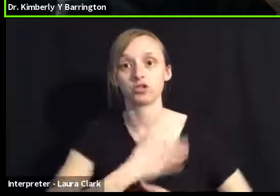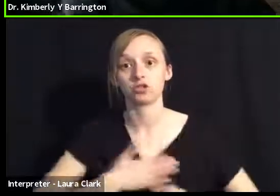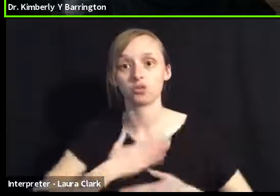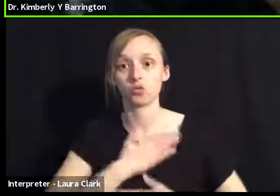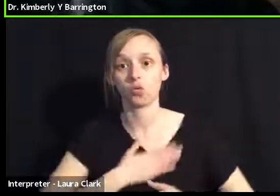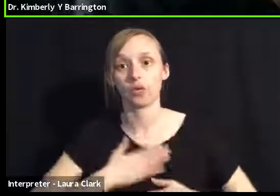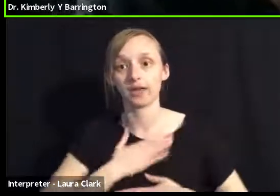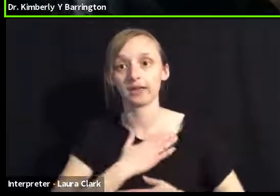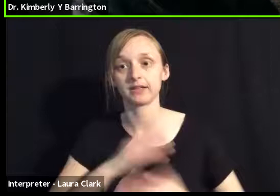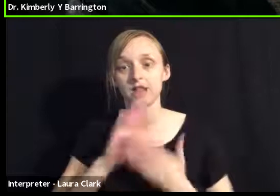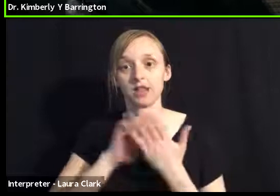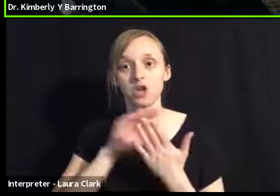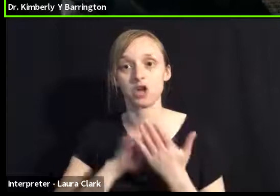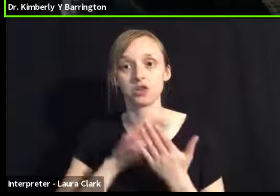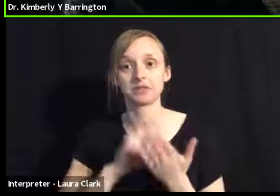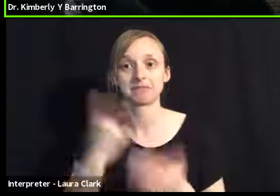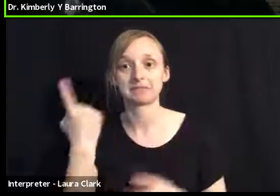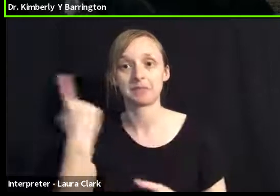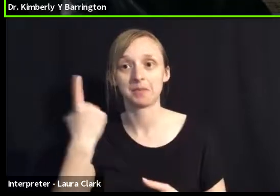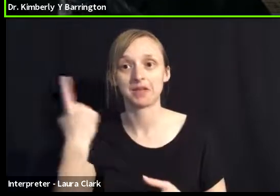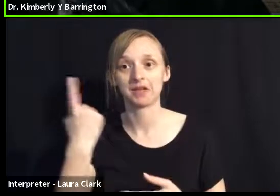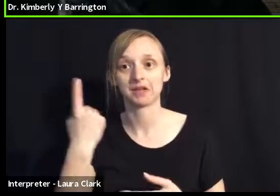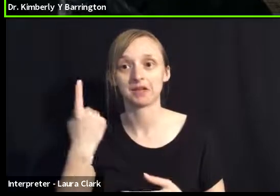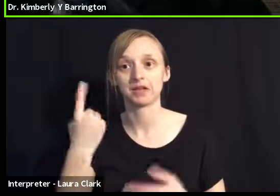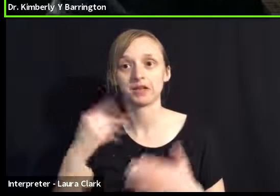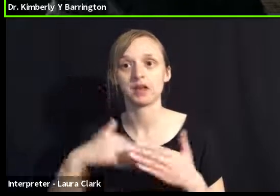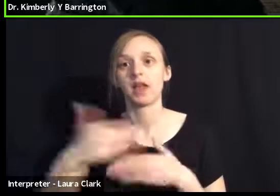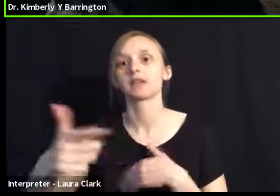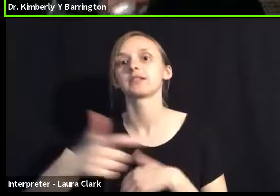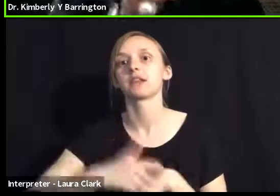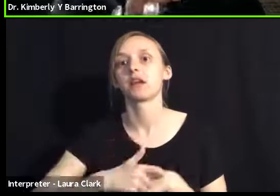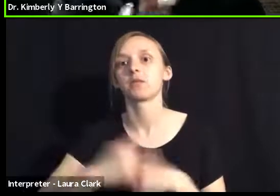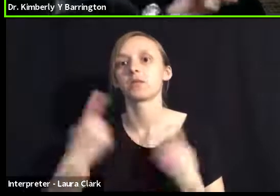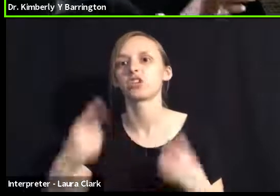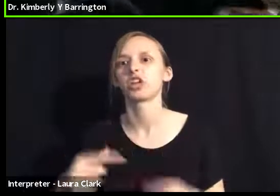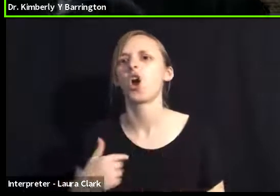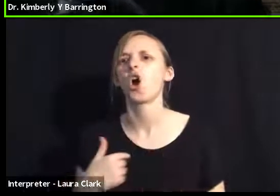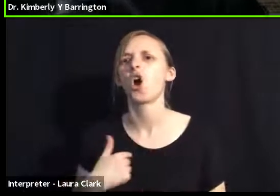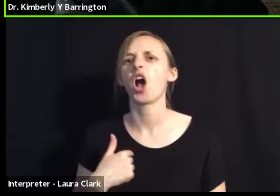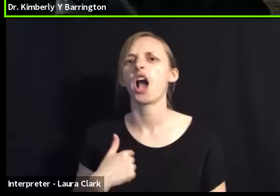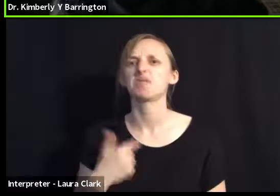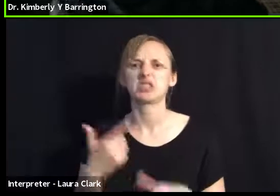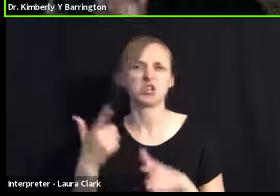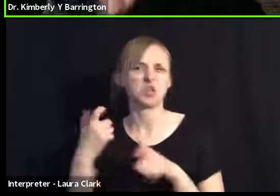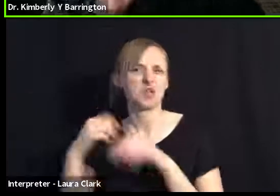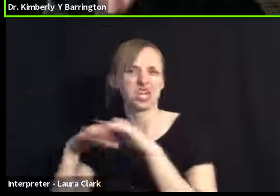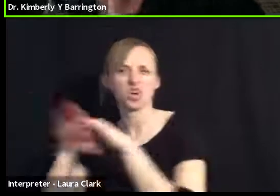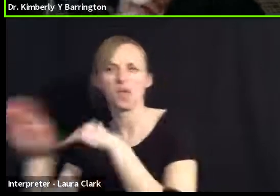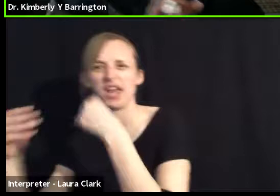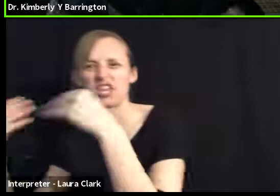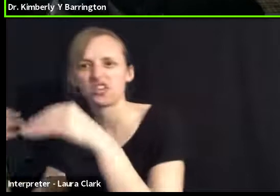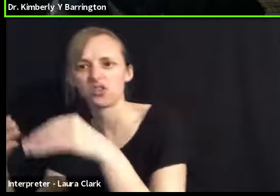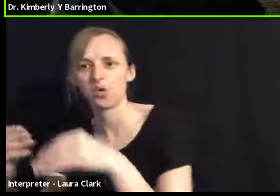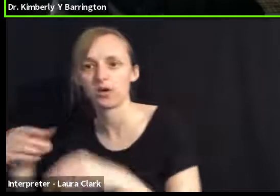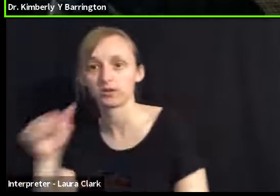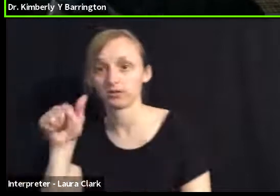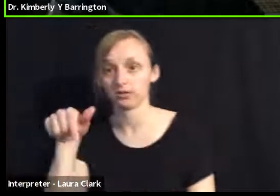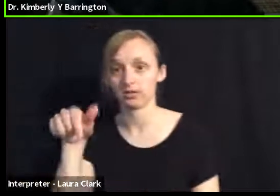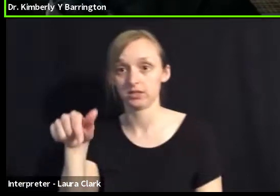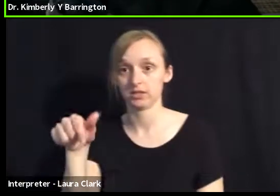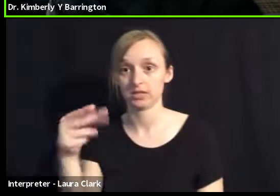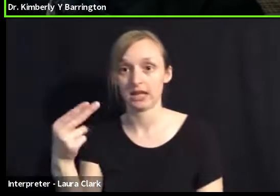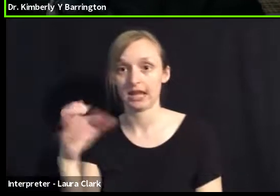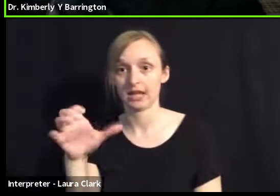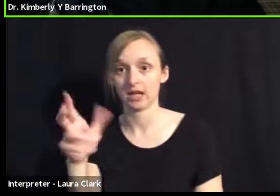you learned a little bit of something. And so next time when you say, oh, I'm just gonna run in and go get something, just know that's the minute that someone